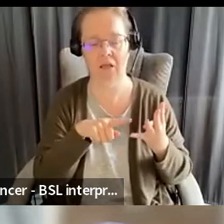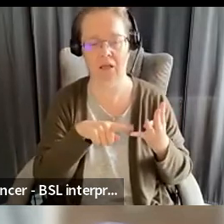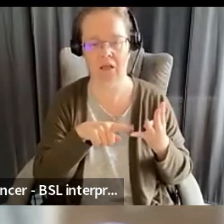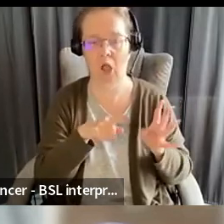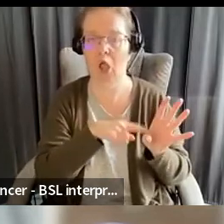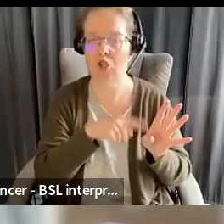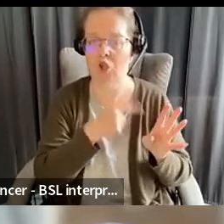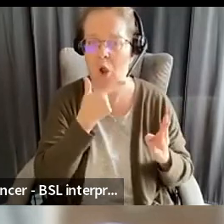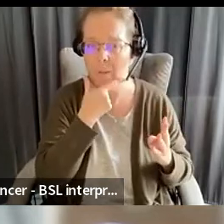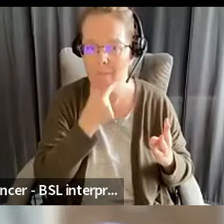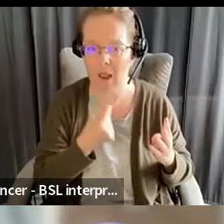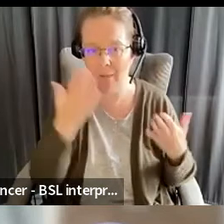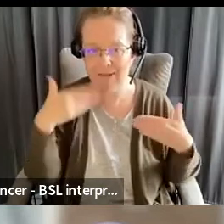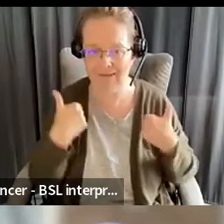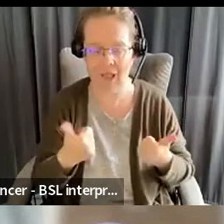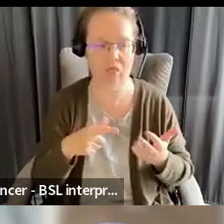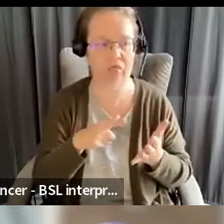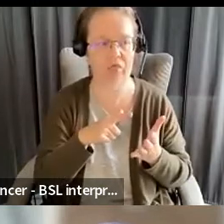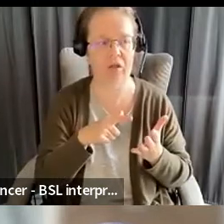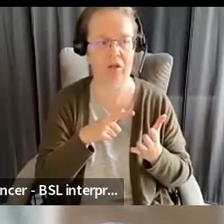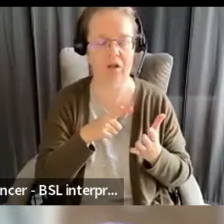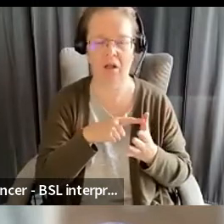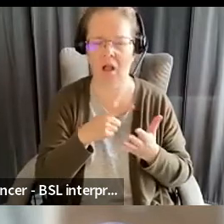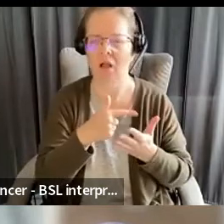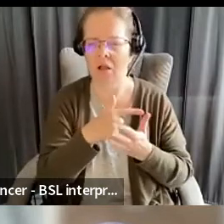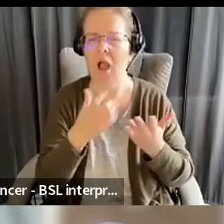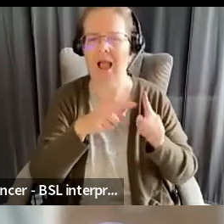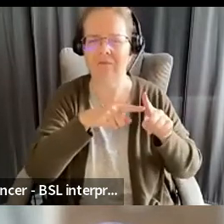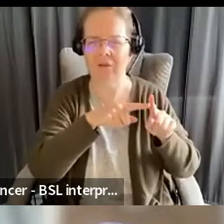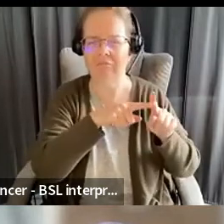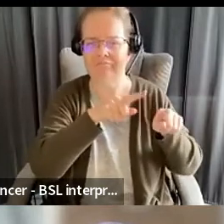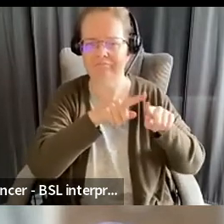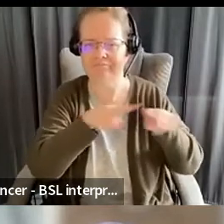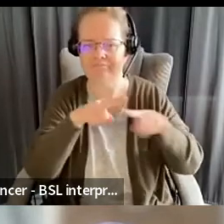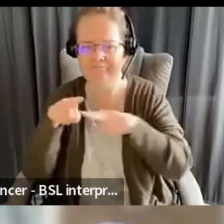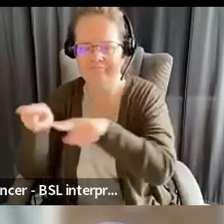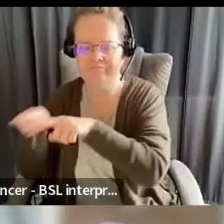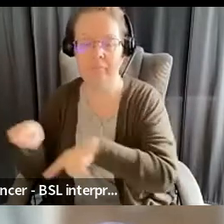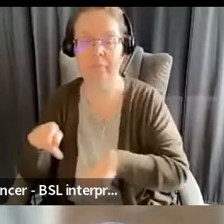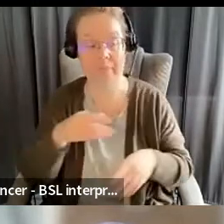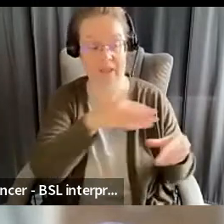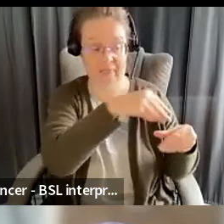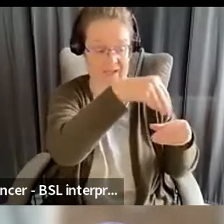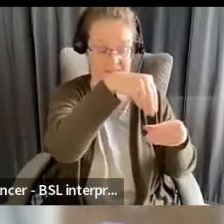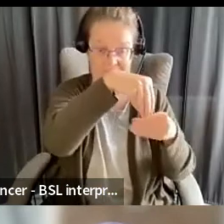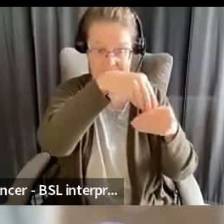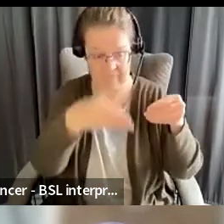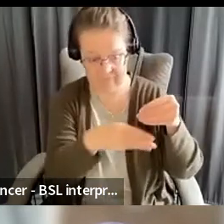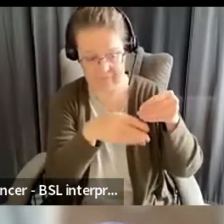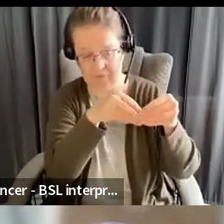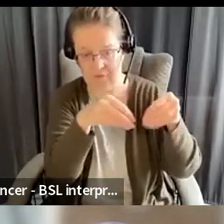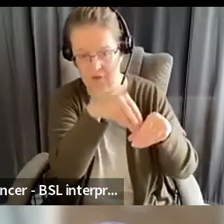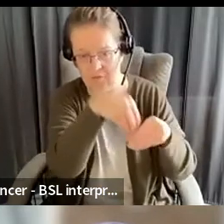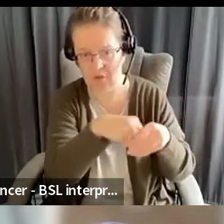Young Men's Health. So there's a variety that sit under that umbrella. And then within that, I